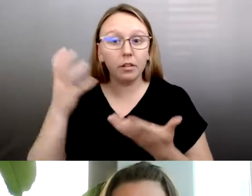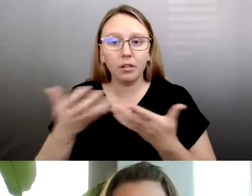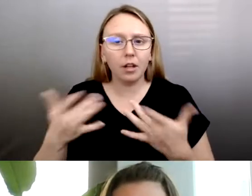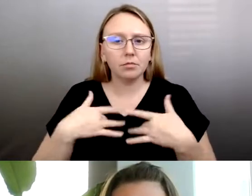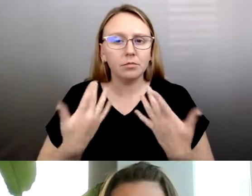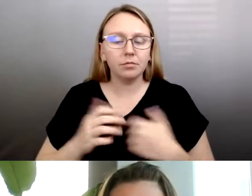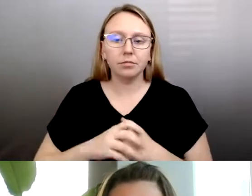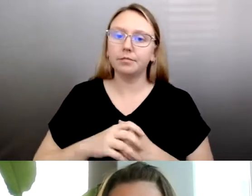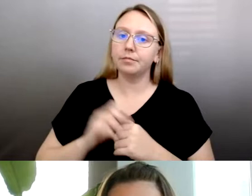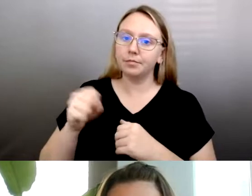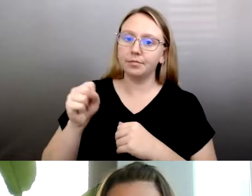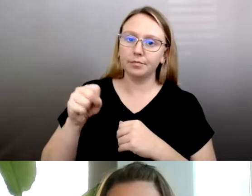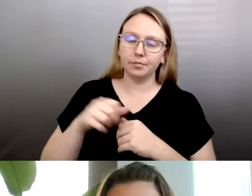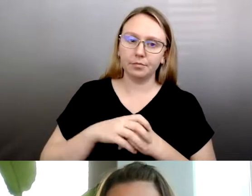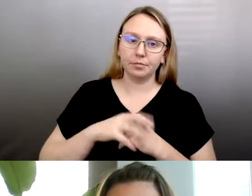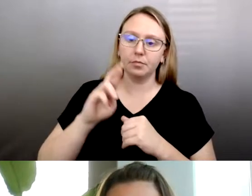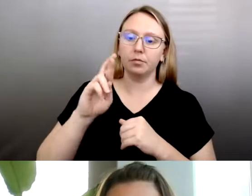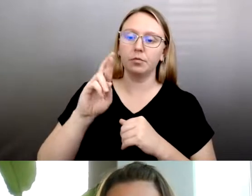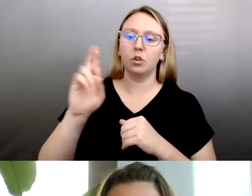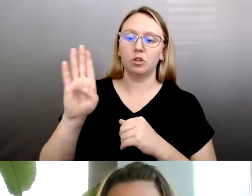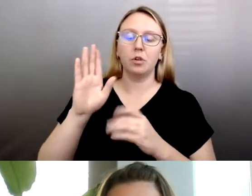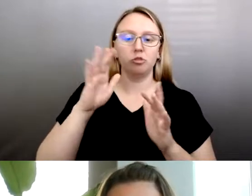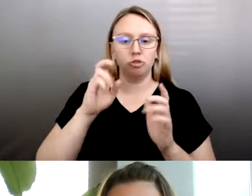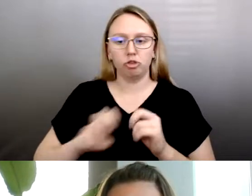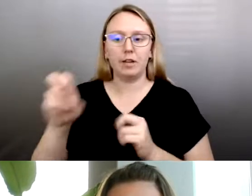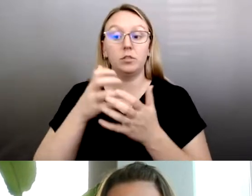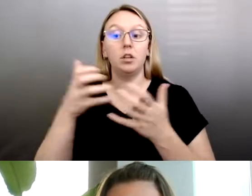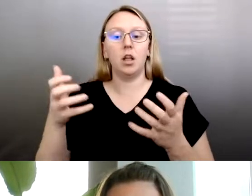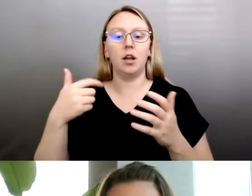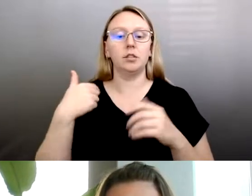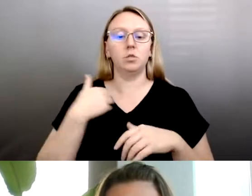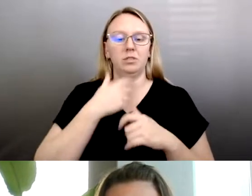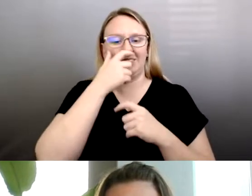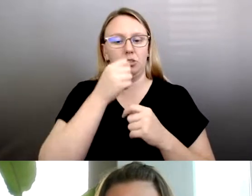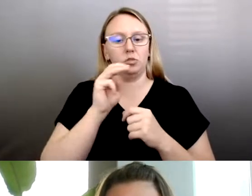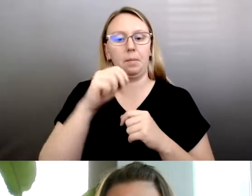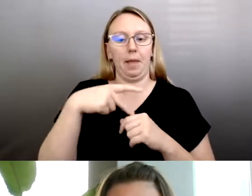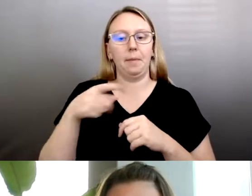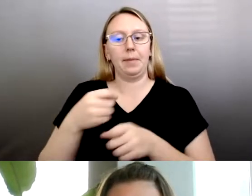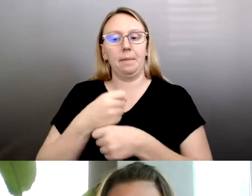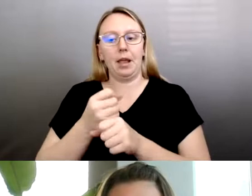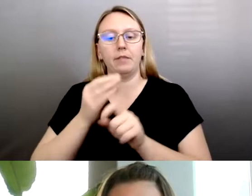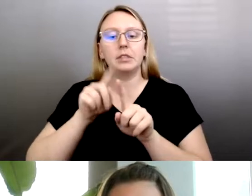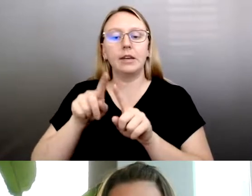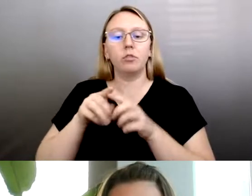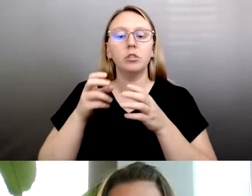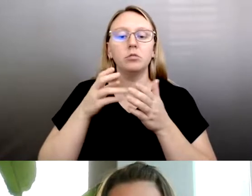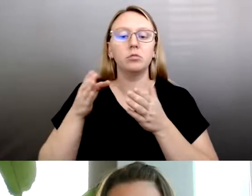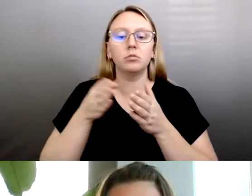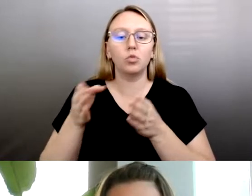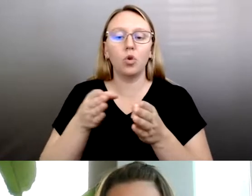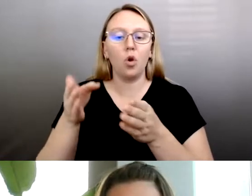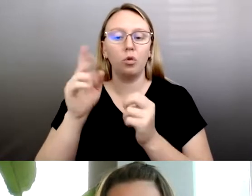Yeah, Roger traveled extensively. We have a really interesting map that he made of his different road trips where he has like years of where he went